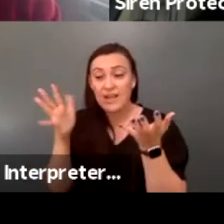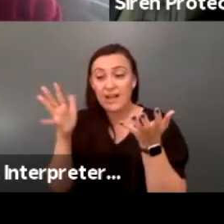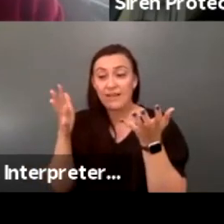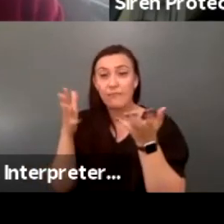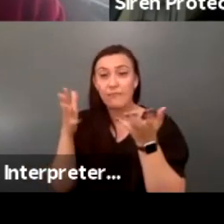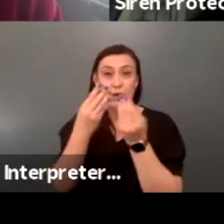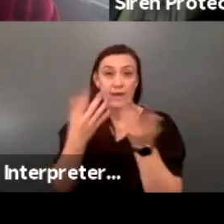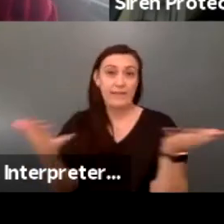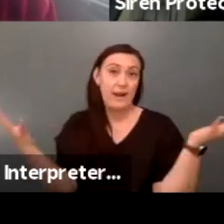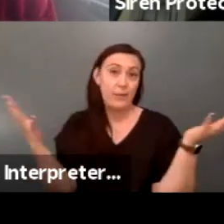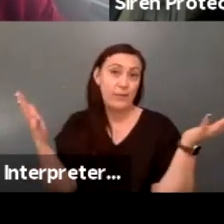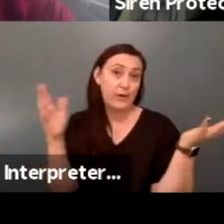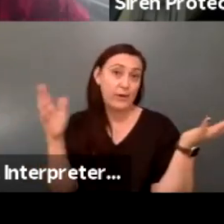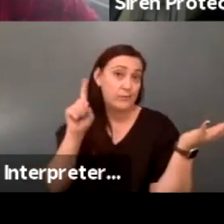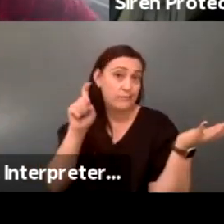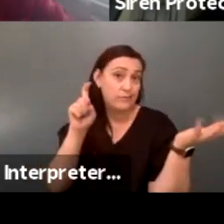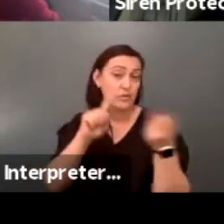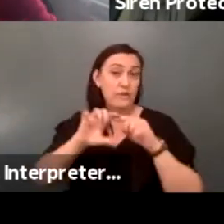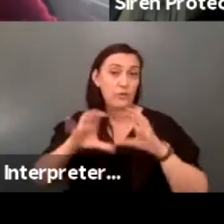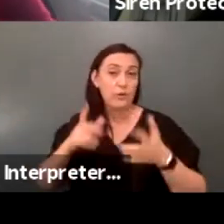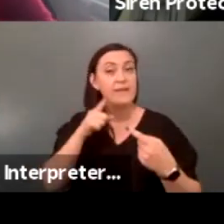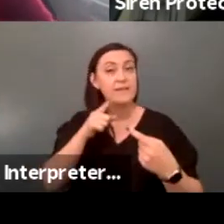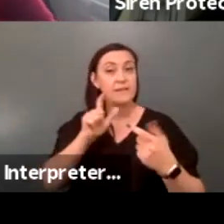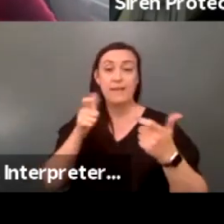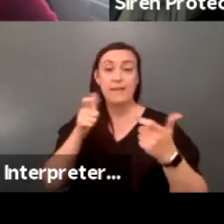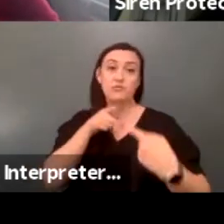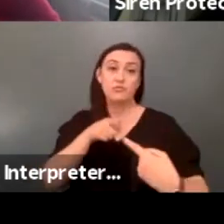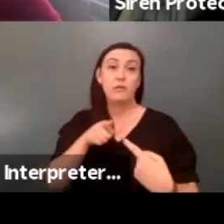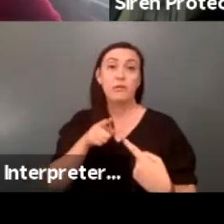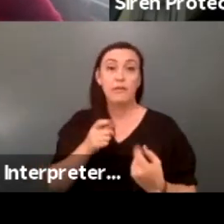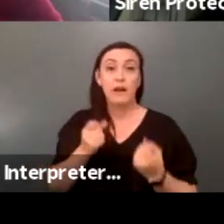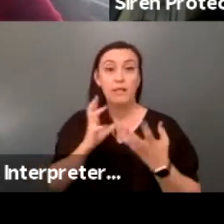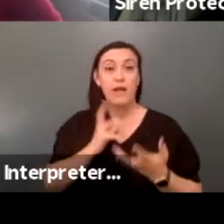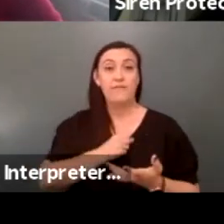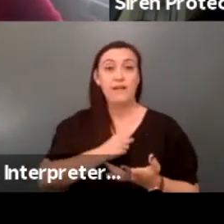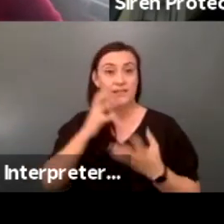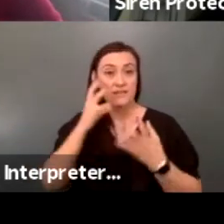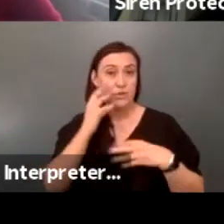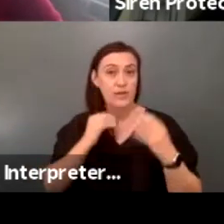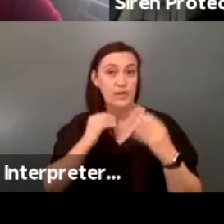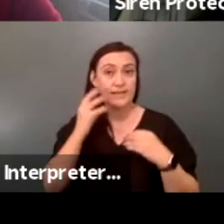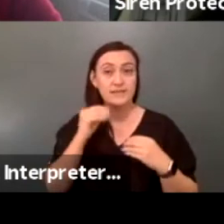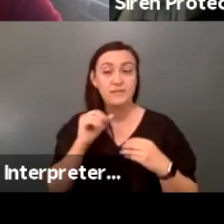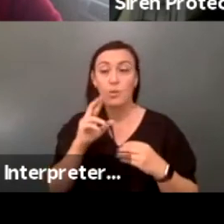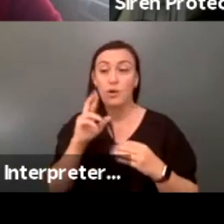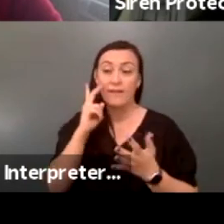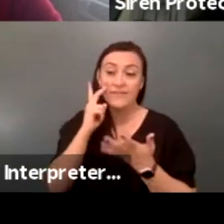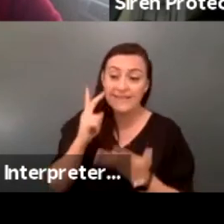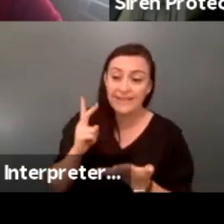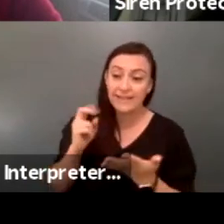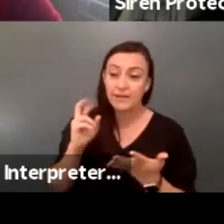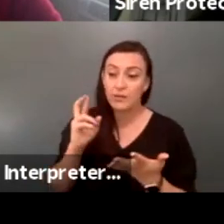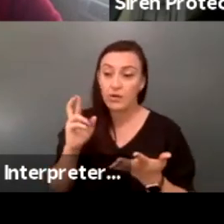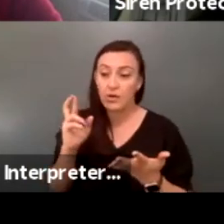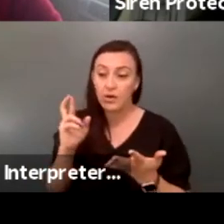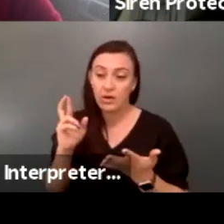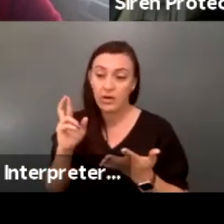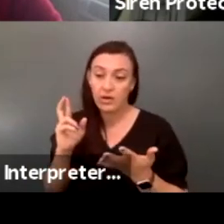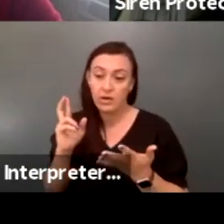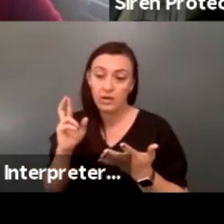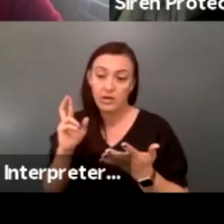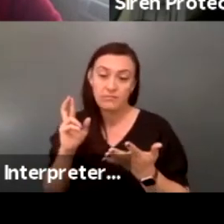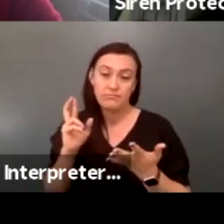there to the group. I think a real struggle that a lot of us are living in, or maybe have witnessed or are in the process of taking